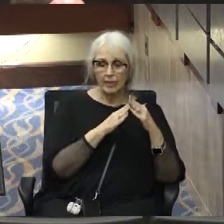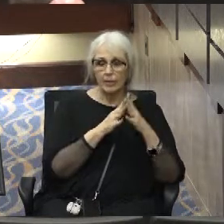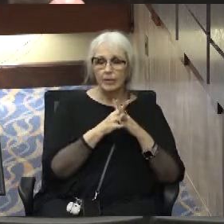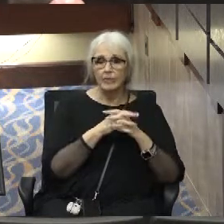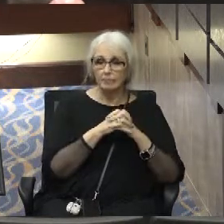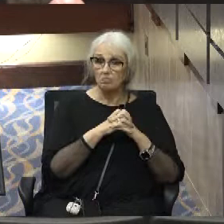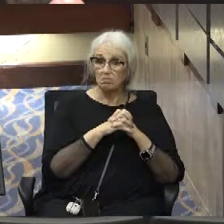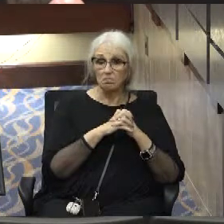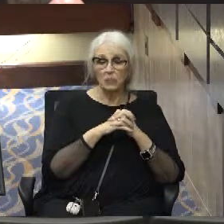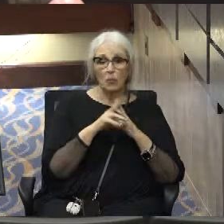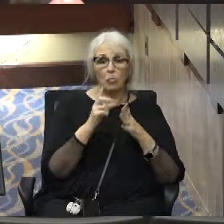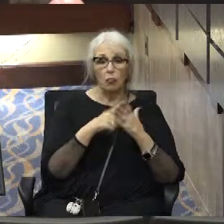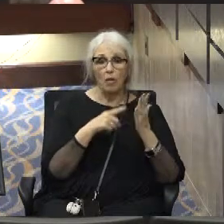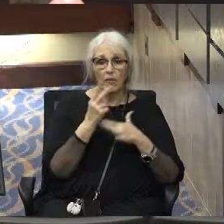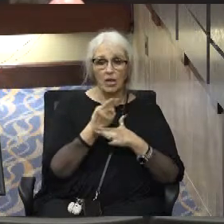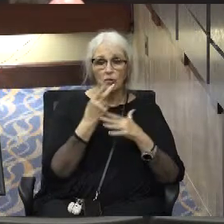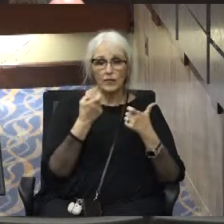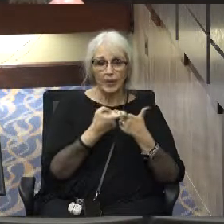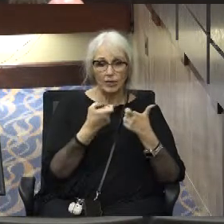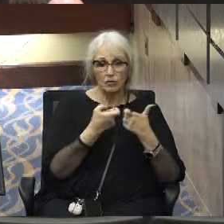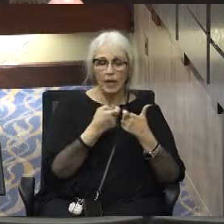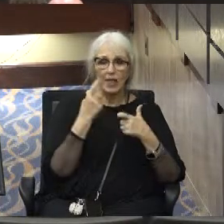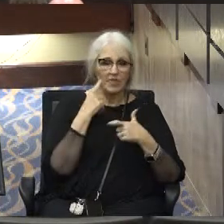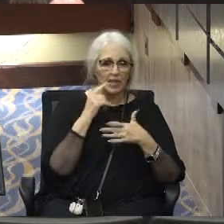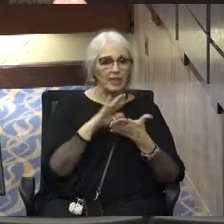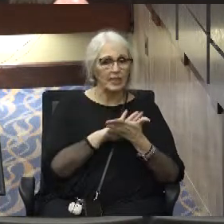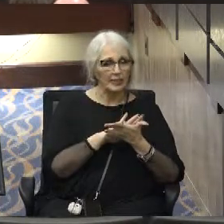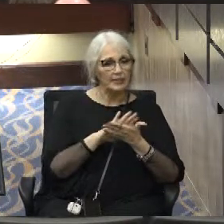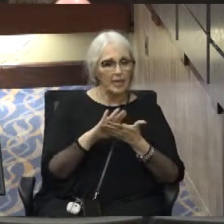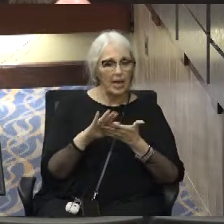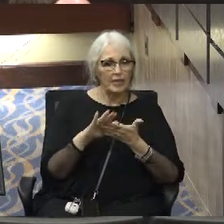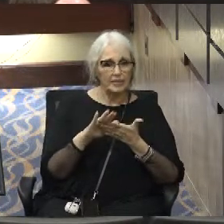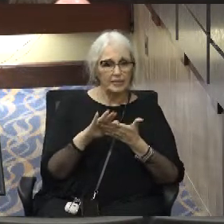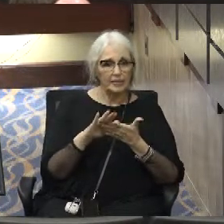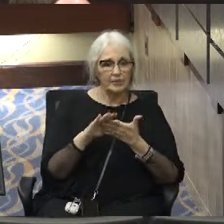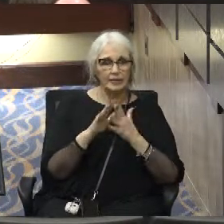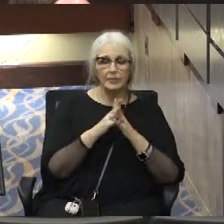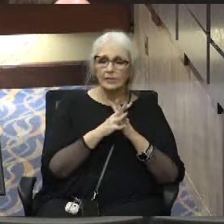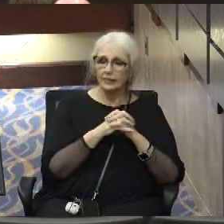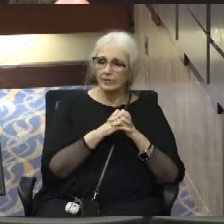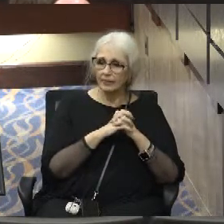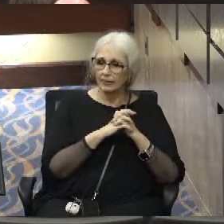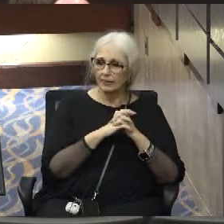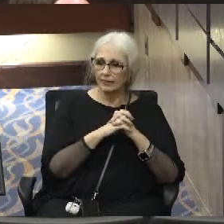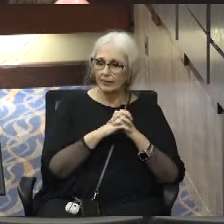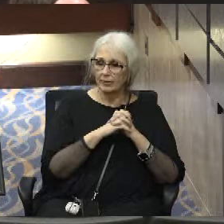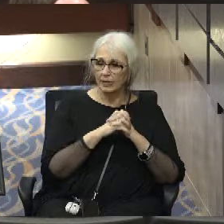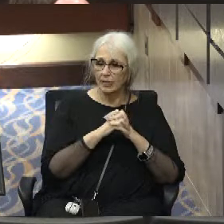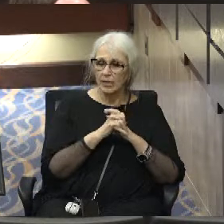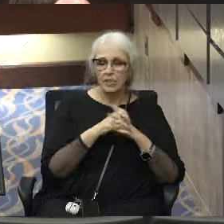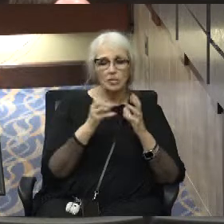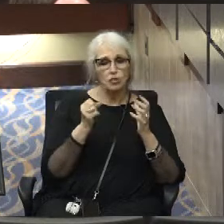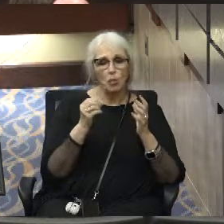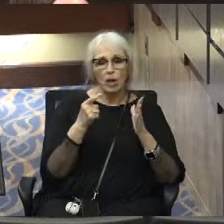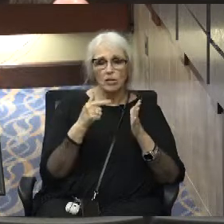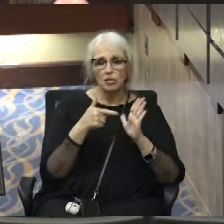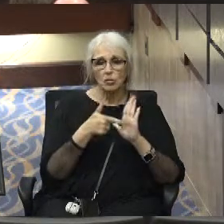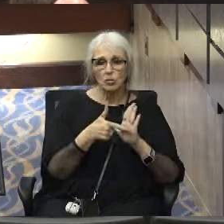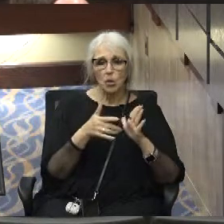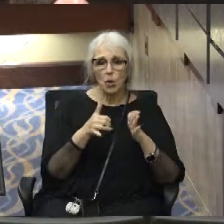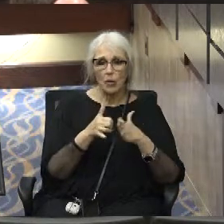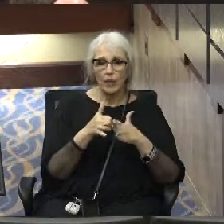buildings and what the city uses for electricity. So I think that's a nice highlight for this informal report. I just want to point out also that